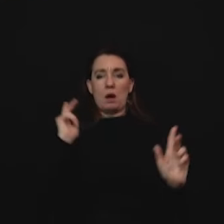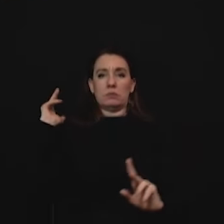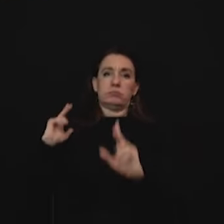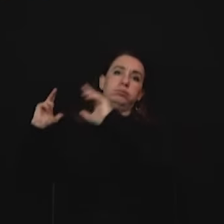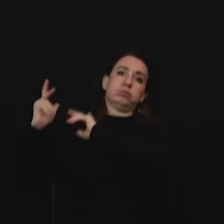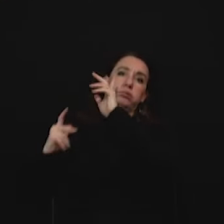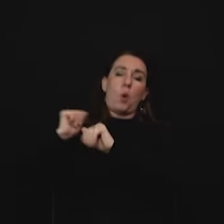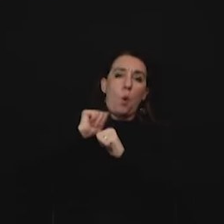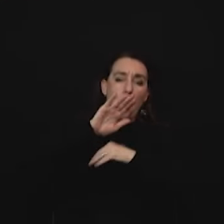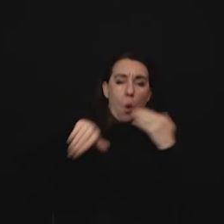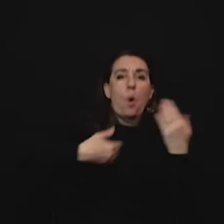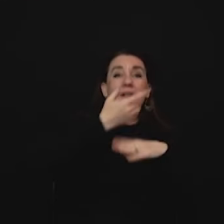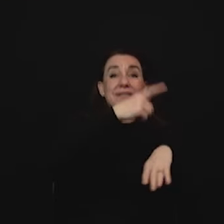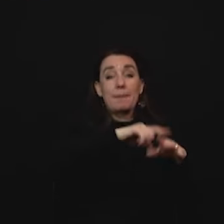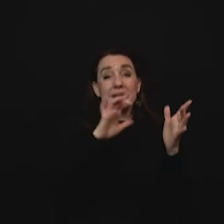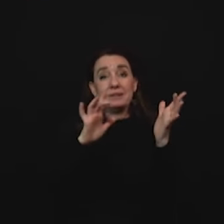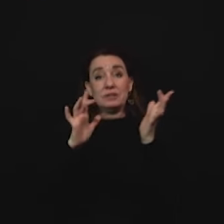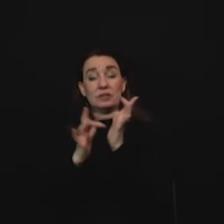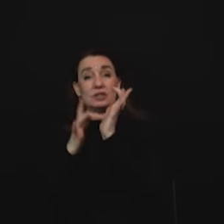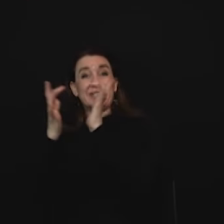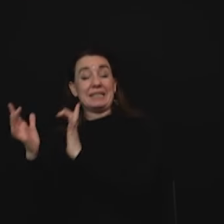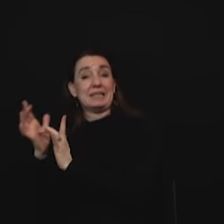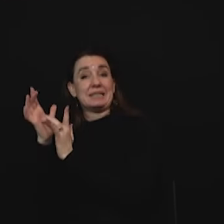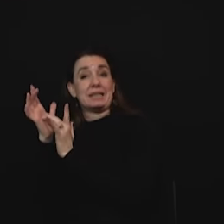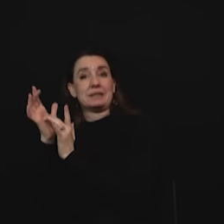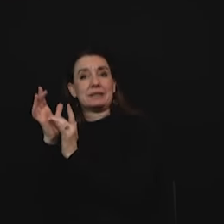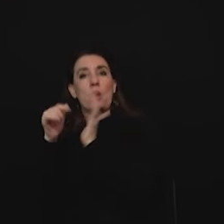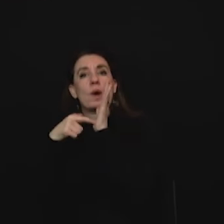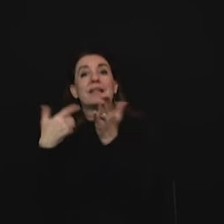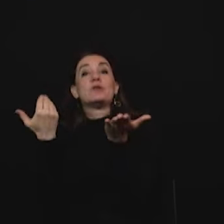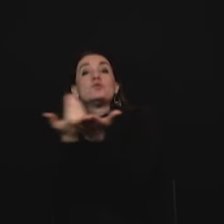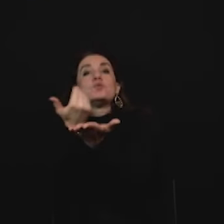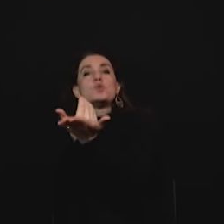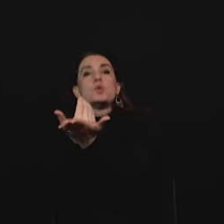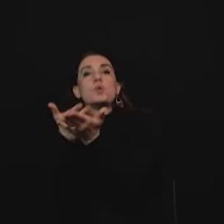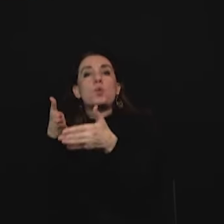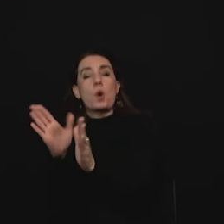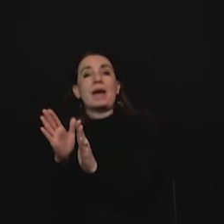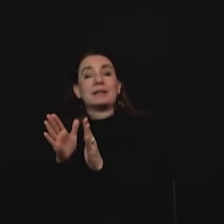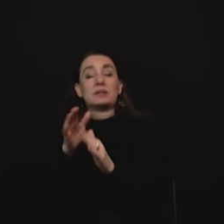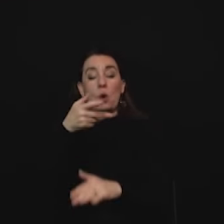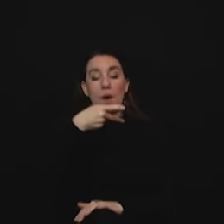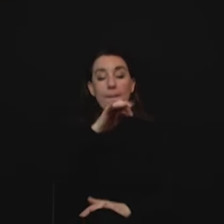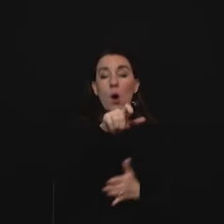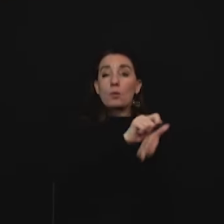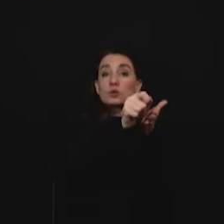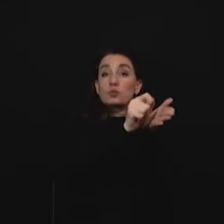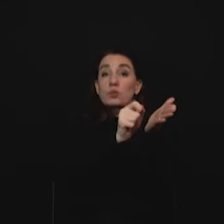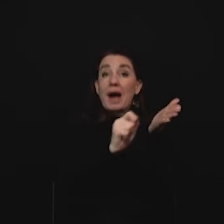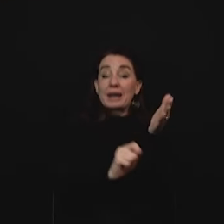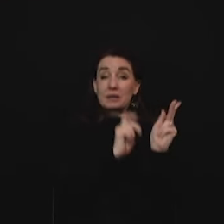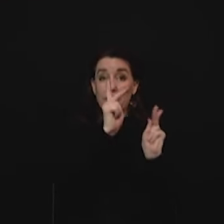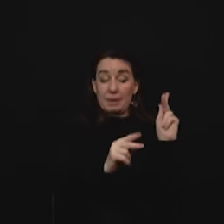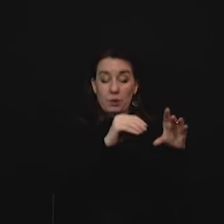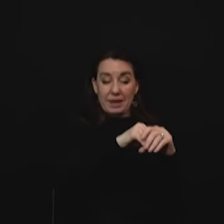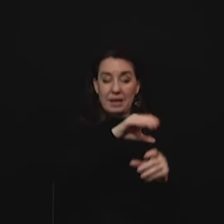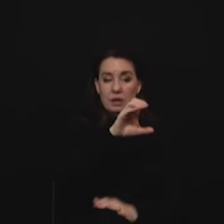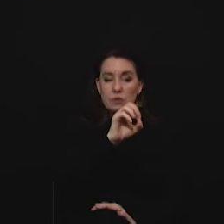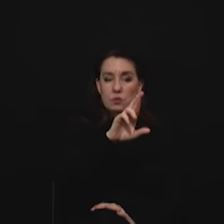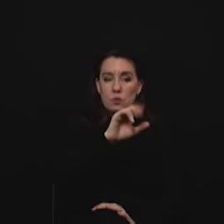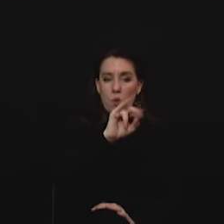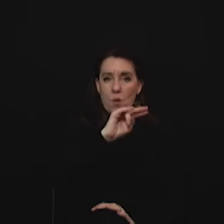And Jesus represents Adam in a new way. And so I want you to understand, as Paul was writing to these people in Corinth, remember what